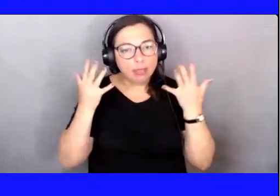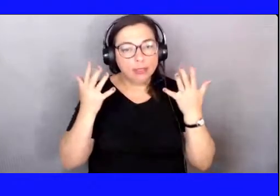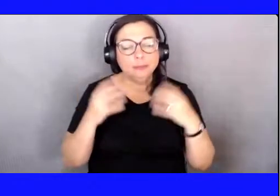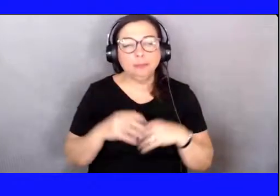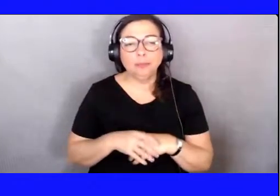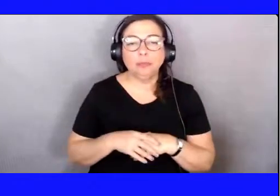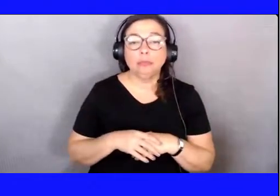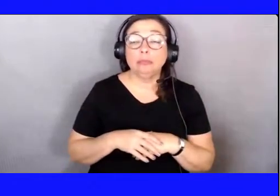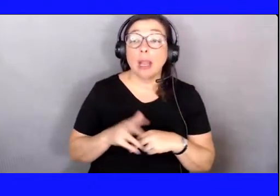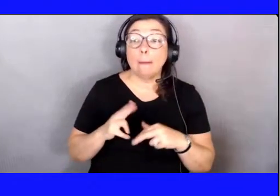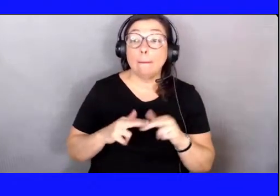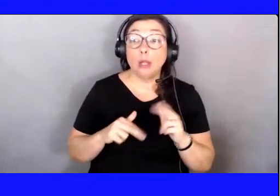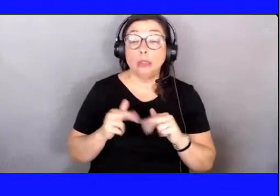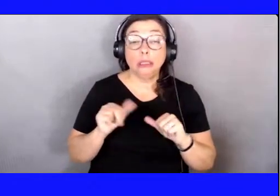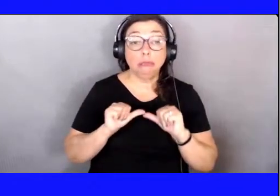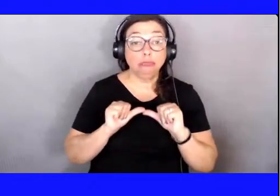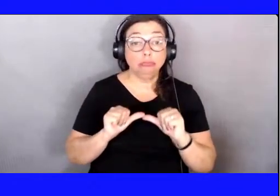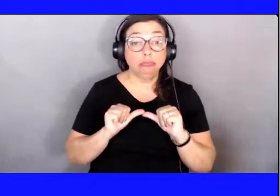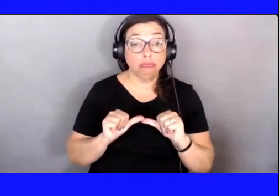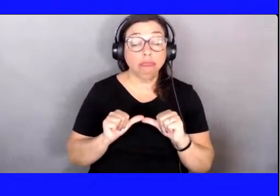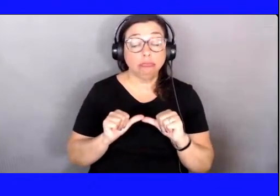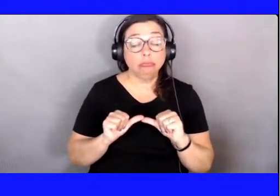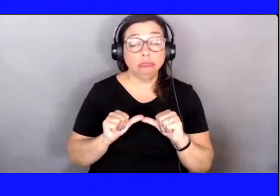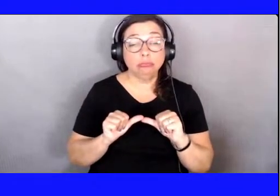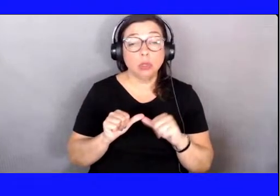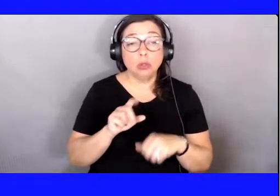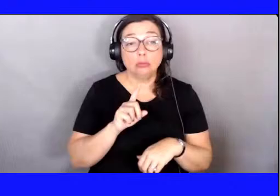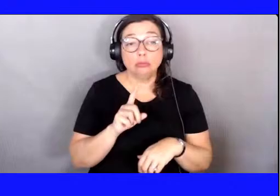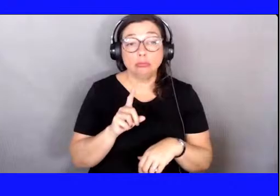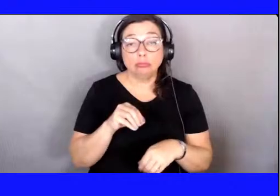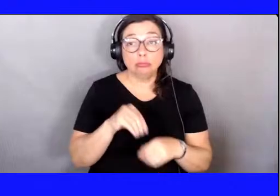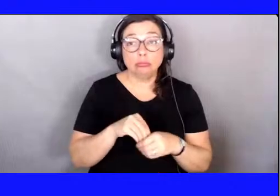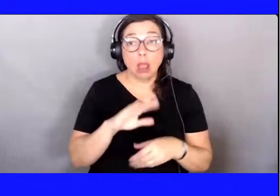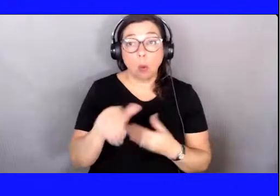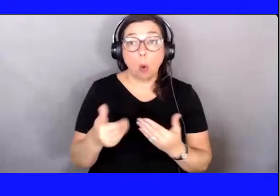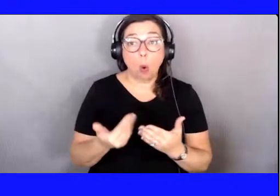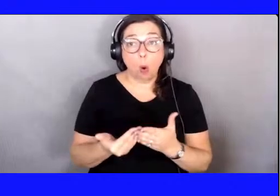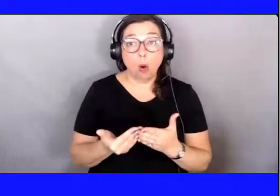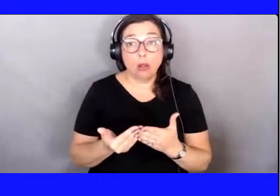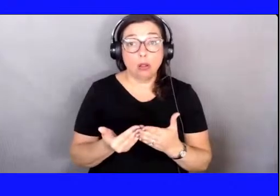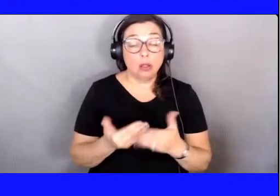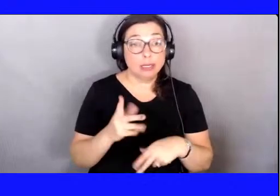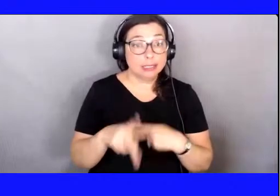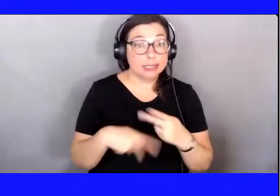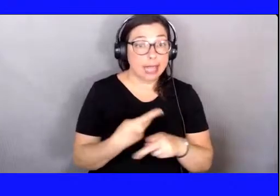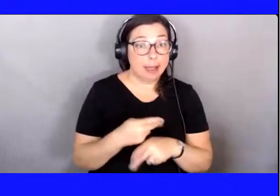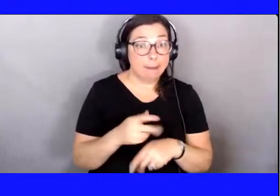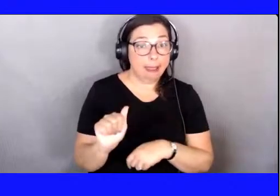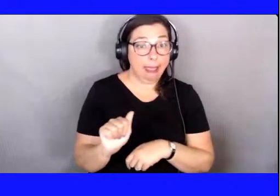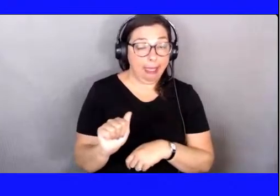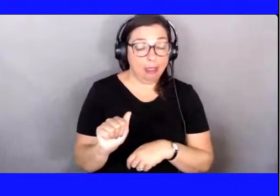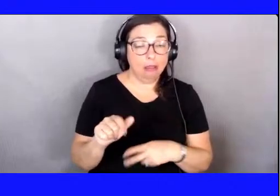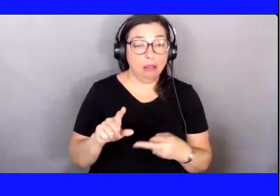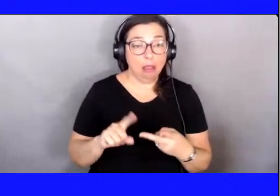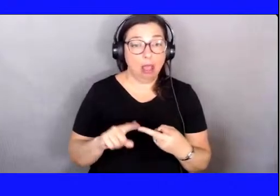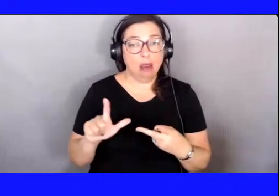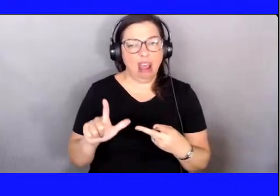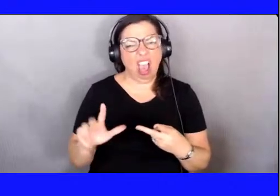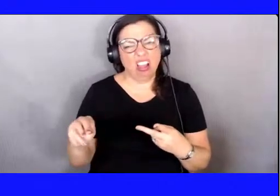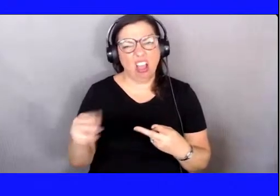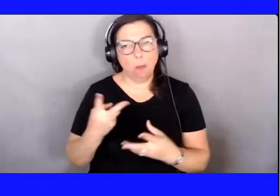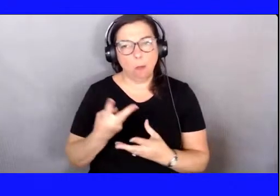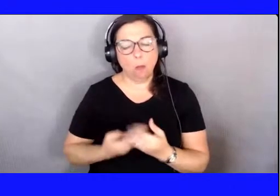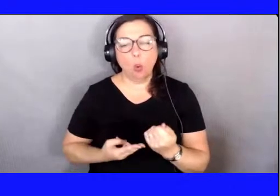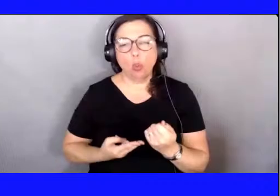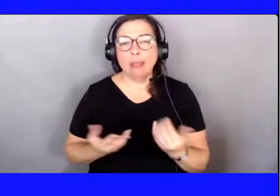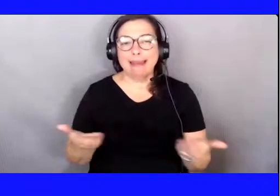Building sustainable buildings is in the ethos of both Type A projects and certainly of LNM. So here we're going to